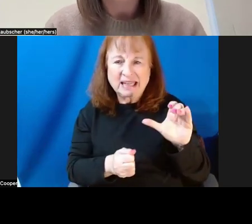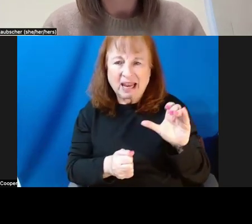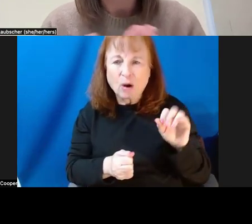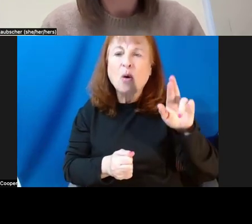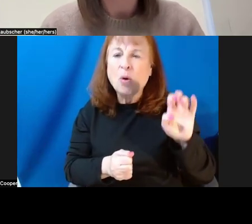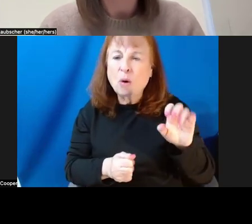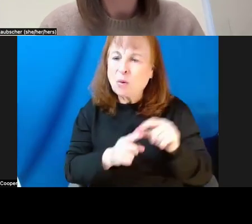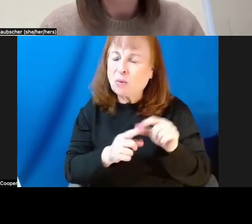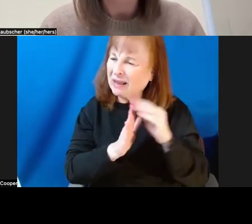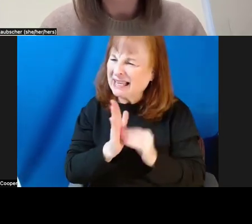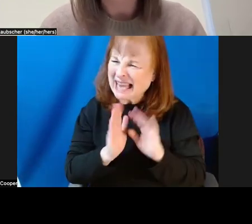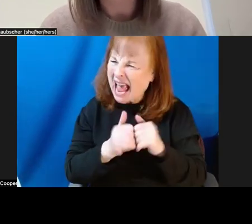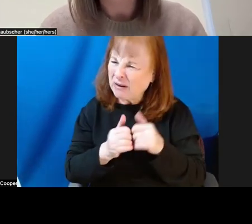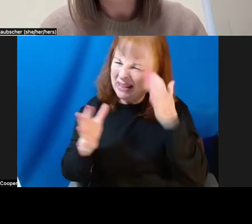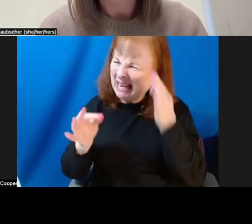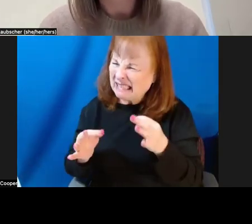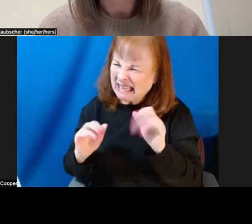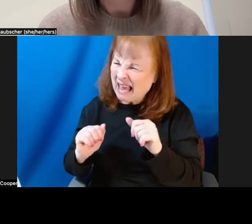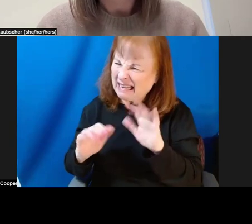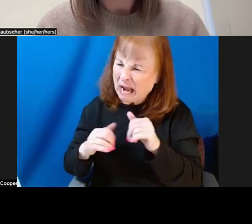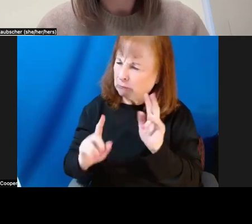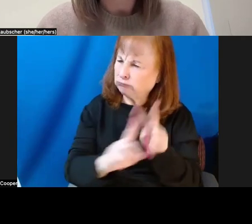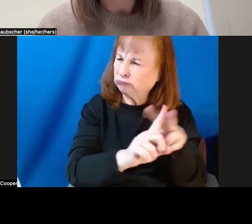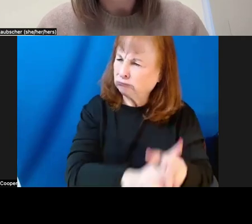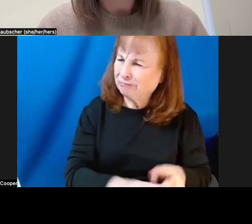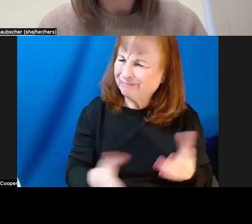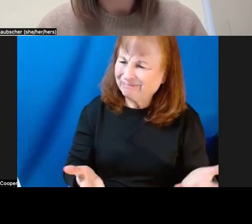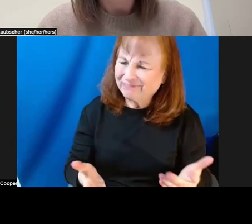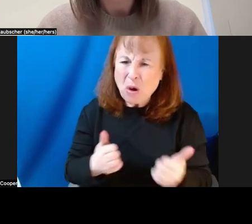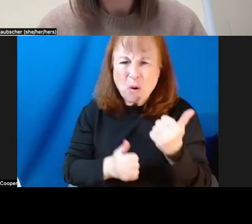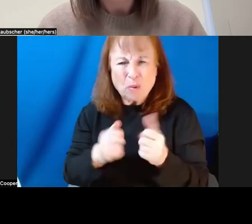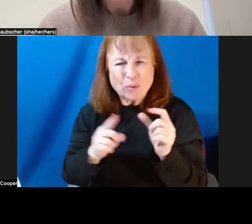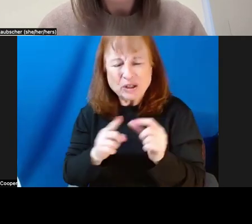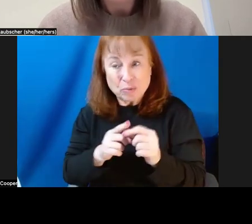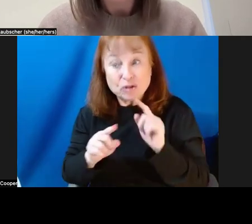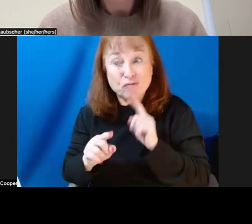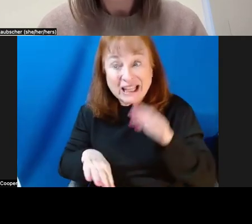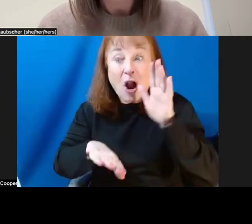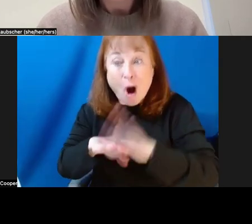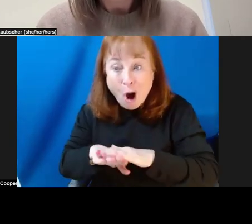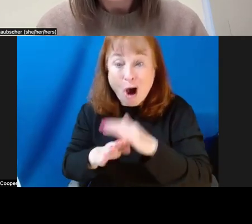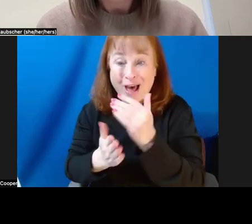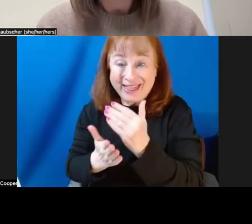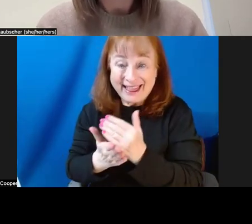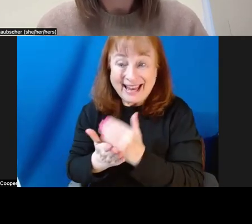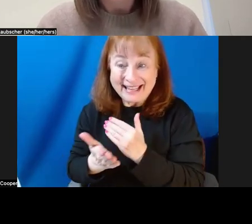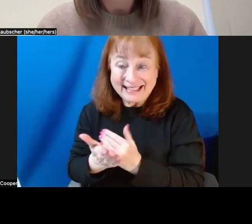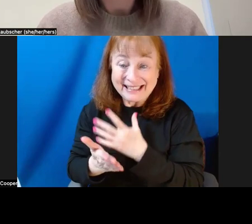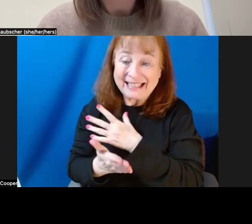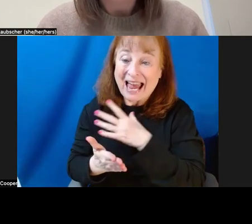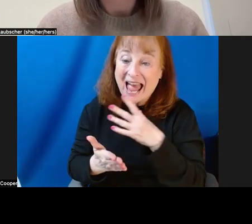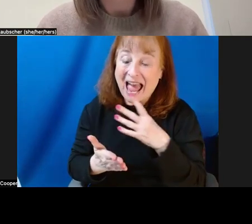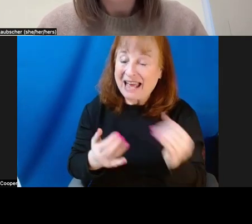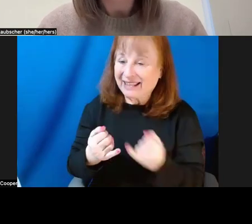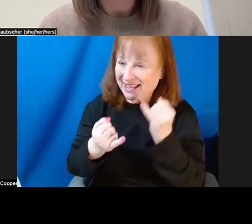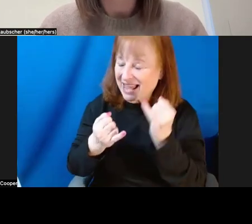lists and how exactly did they do it? Which words are actually on the lists? And then